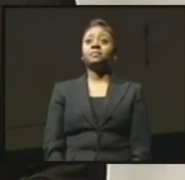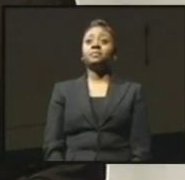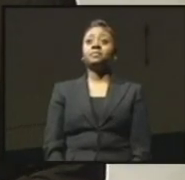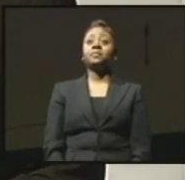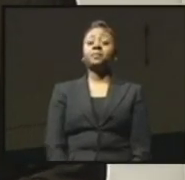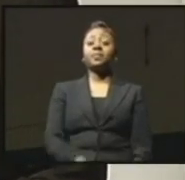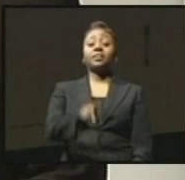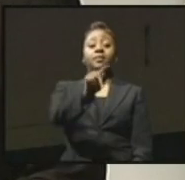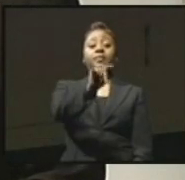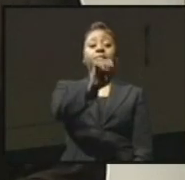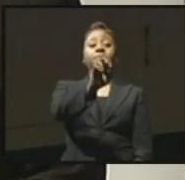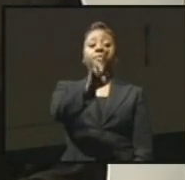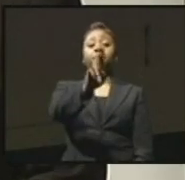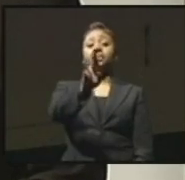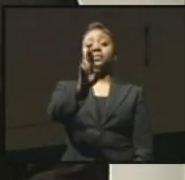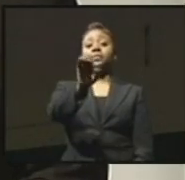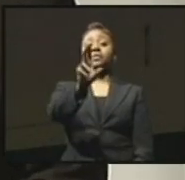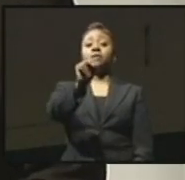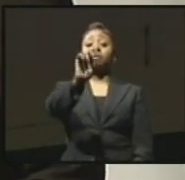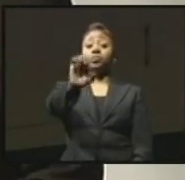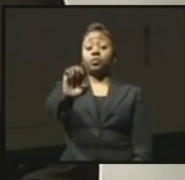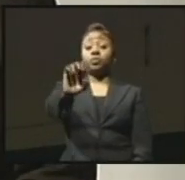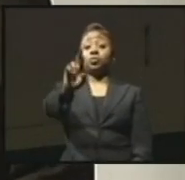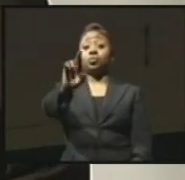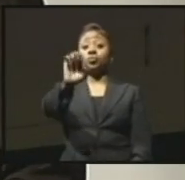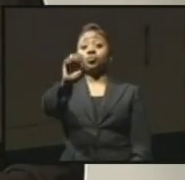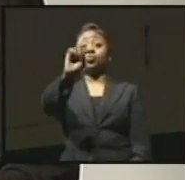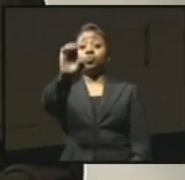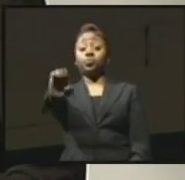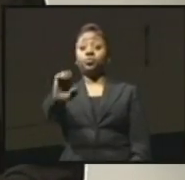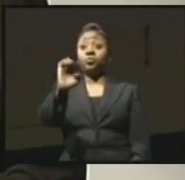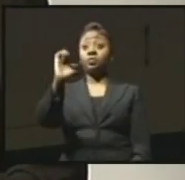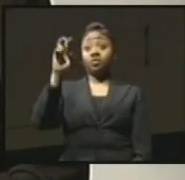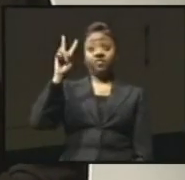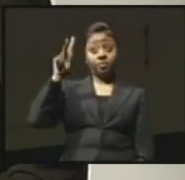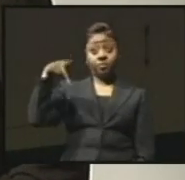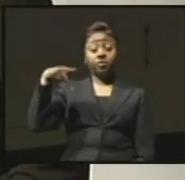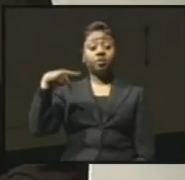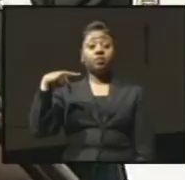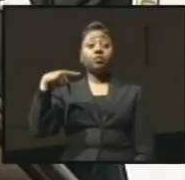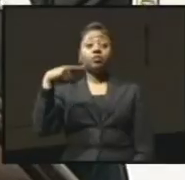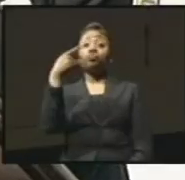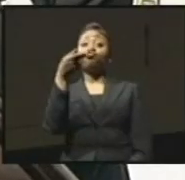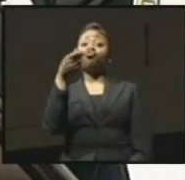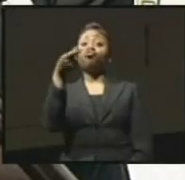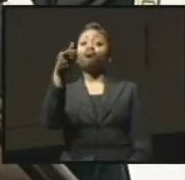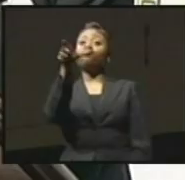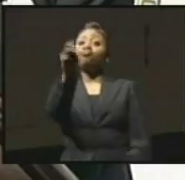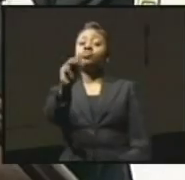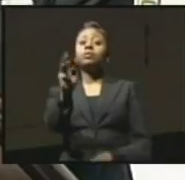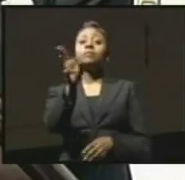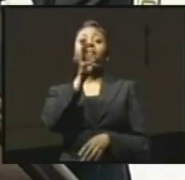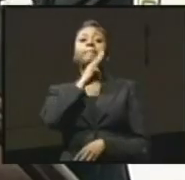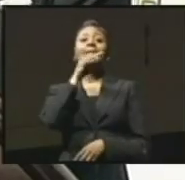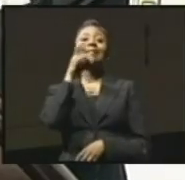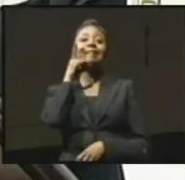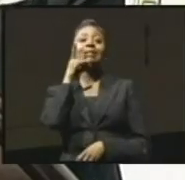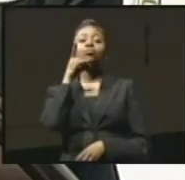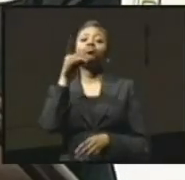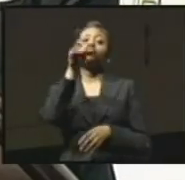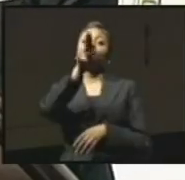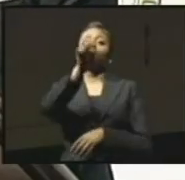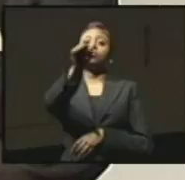Mr. Terrence Reese, Vice President and General Manager, McDonald's USA.